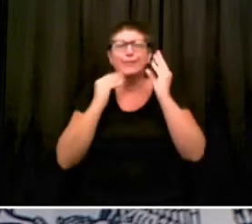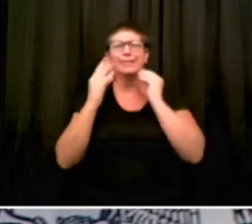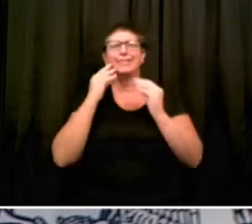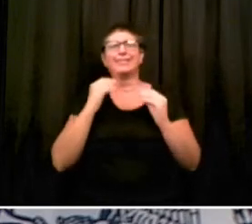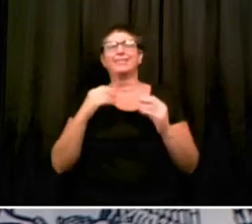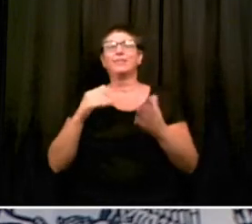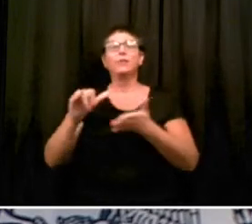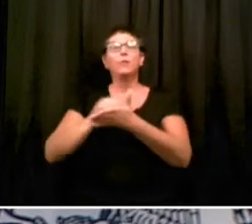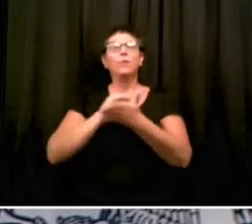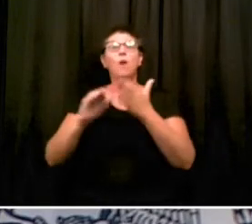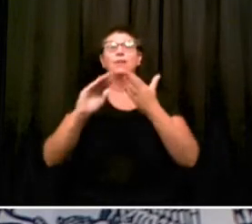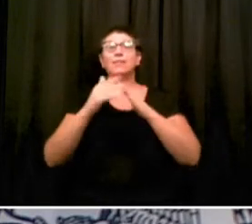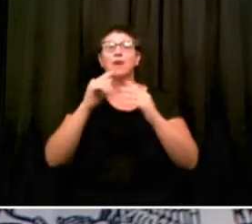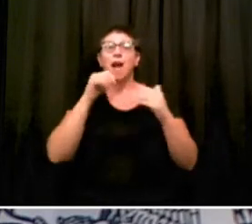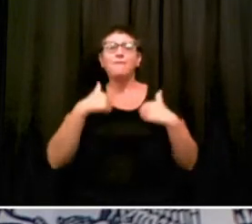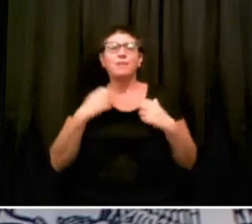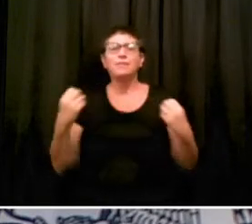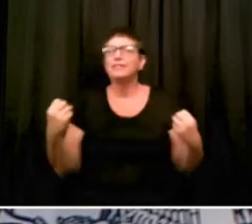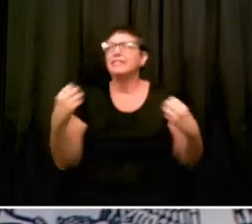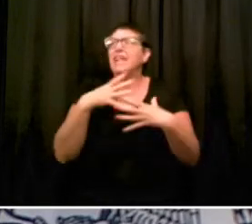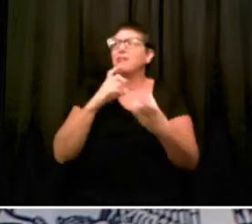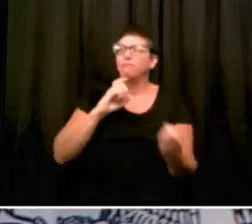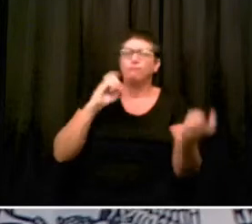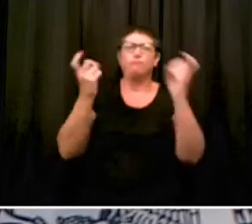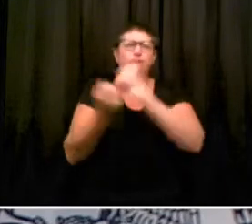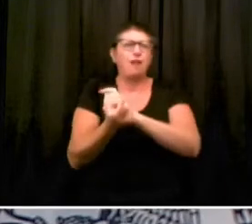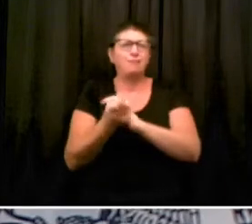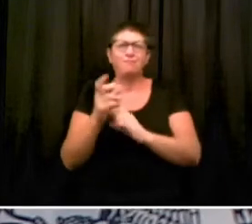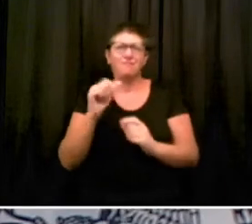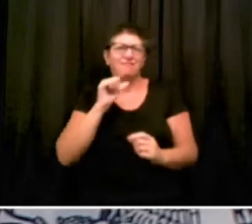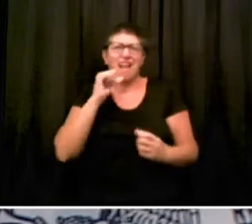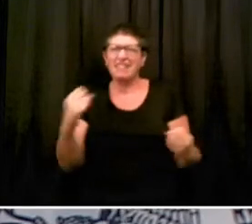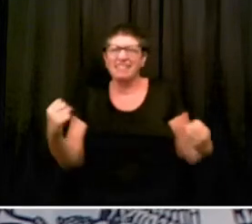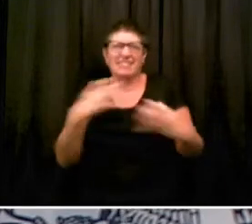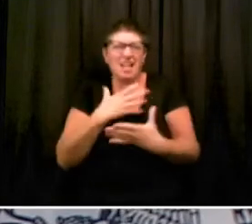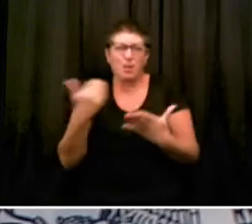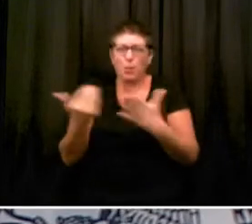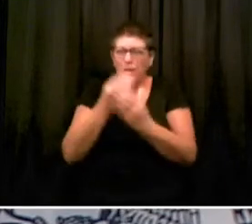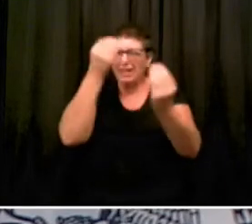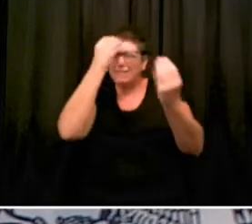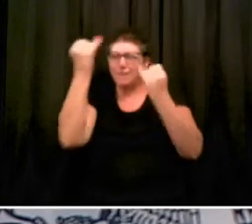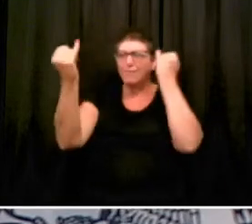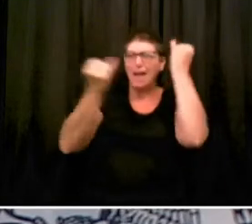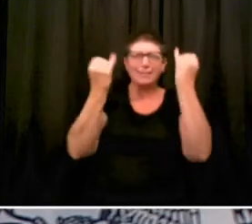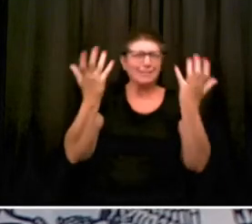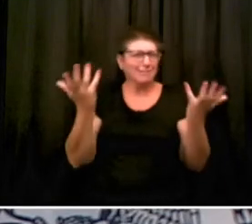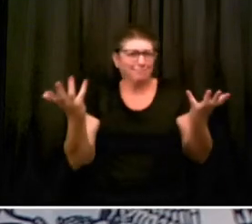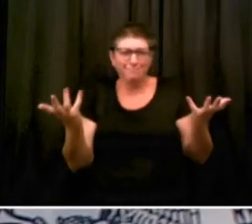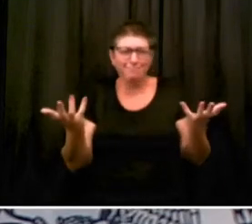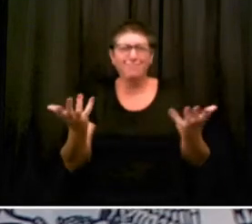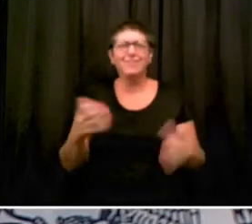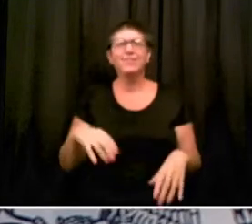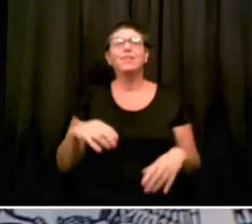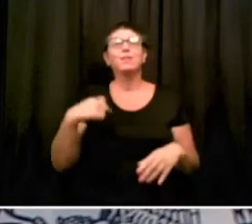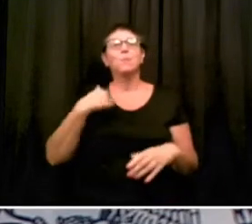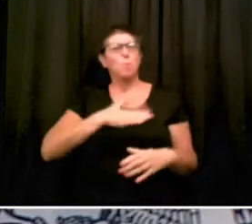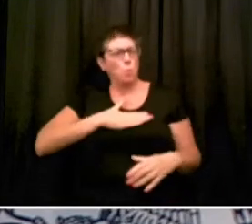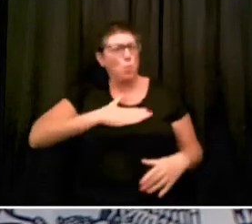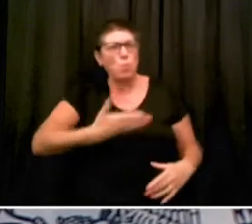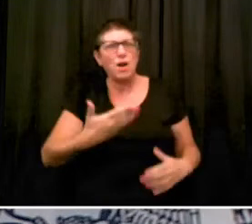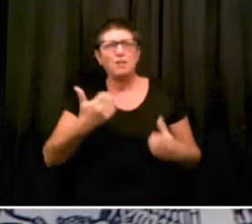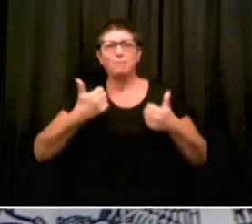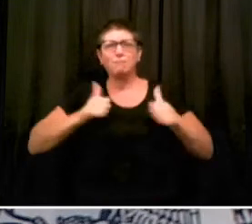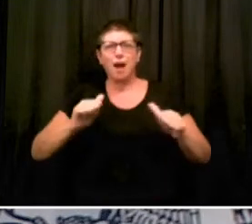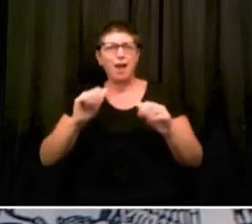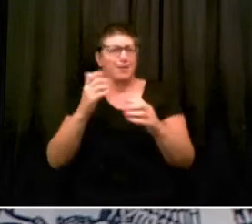new ideas. We're not afraid to be bold. And so that's why we can say we will defeat this disease. We will come